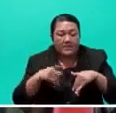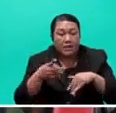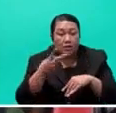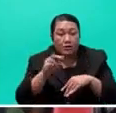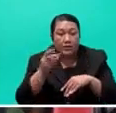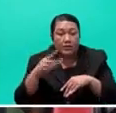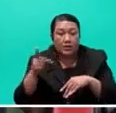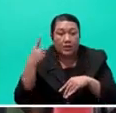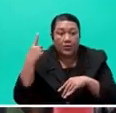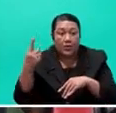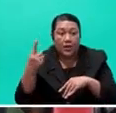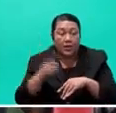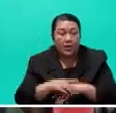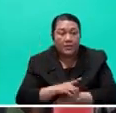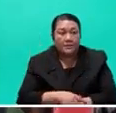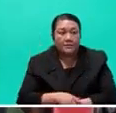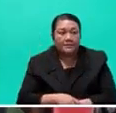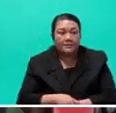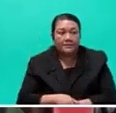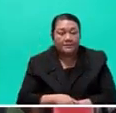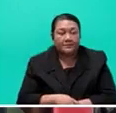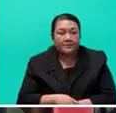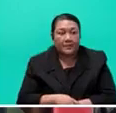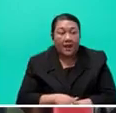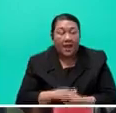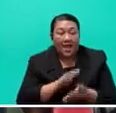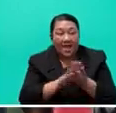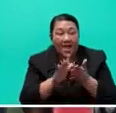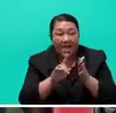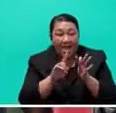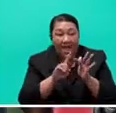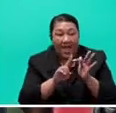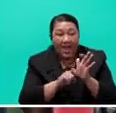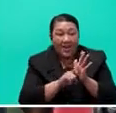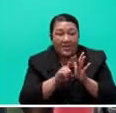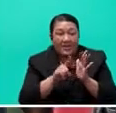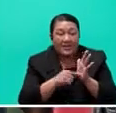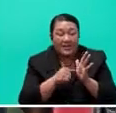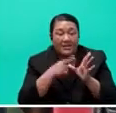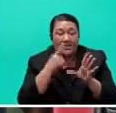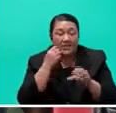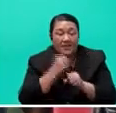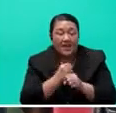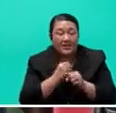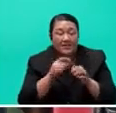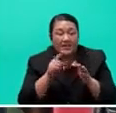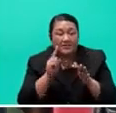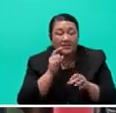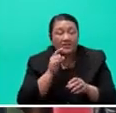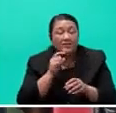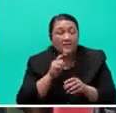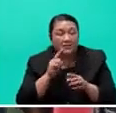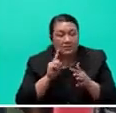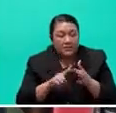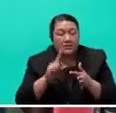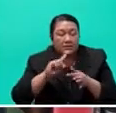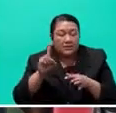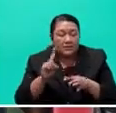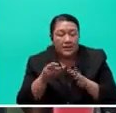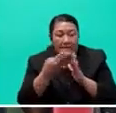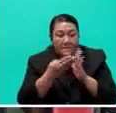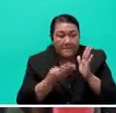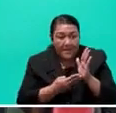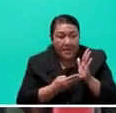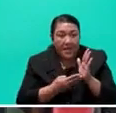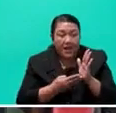2021, a Heritage Bill 2021, number 3 of 2021, was tabled in Parliament and